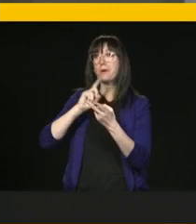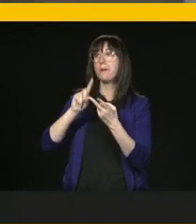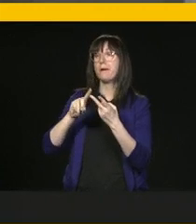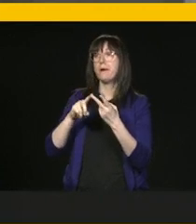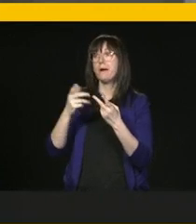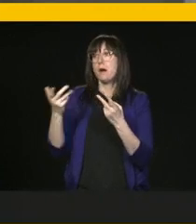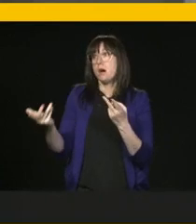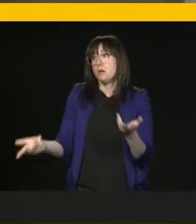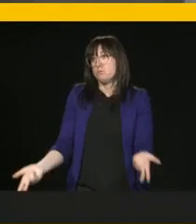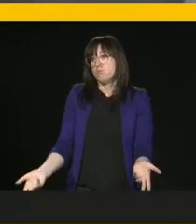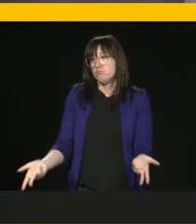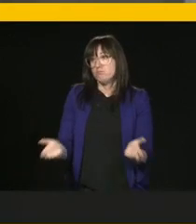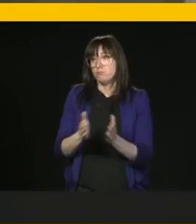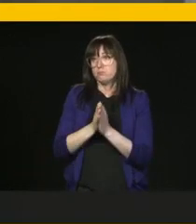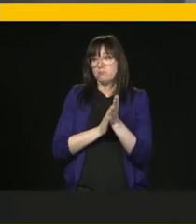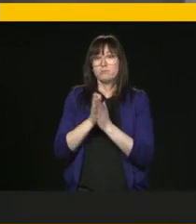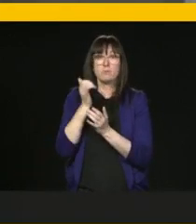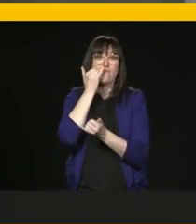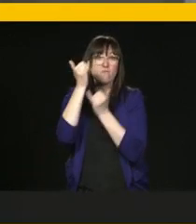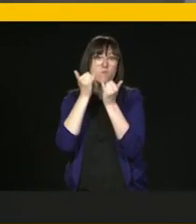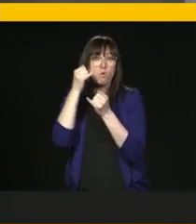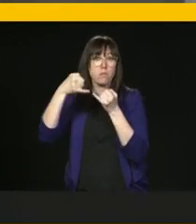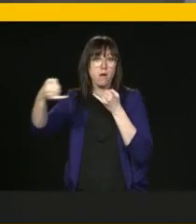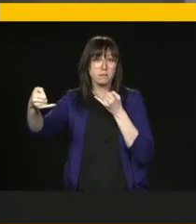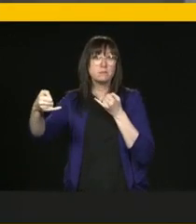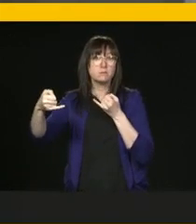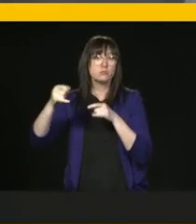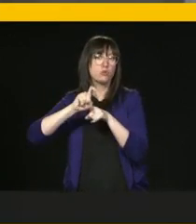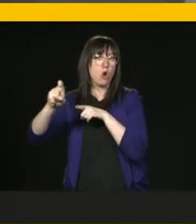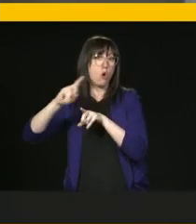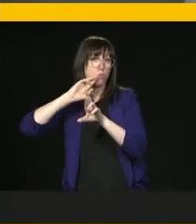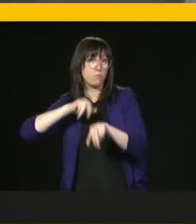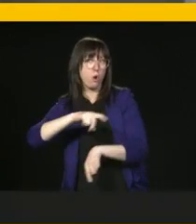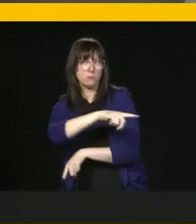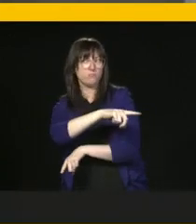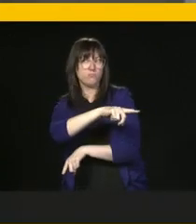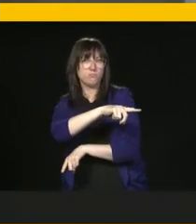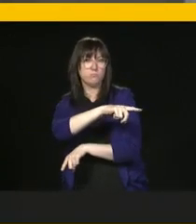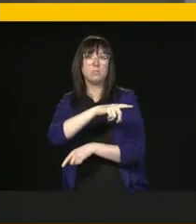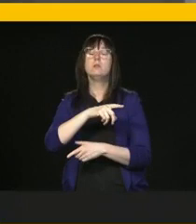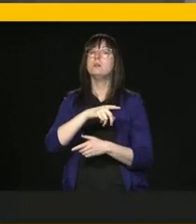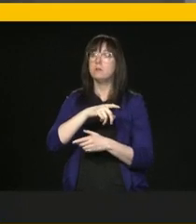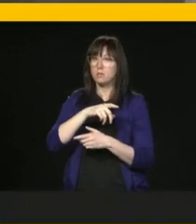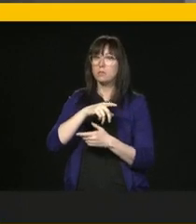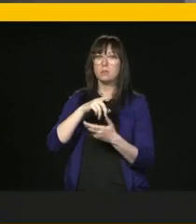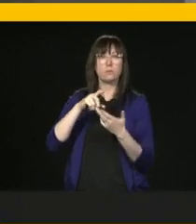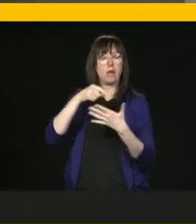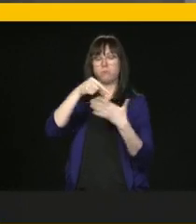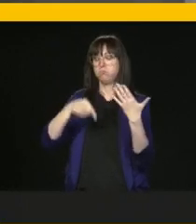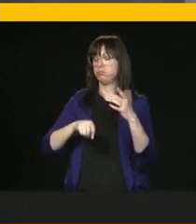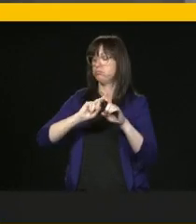hotlines. There are a number of different ways that these kinds of things can be enforced, and we are looking at a variety of different measures should we take that step.